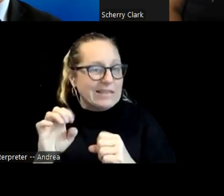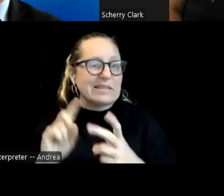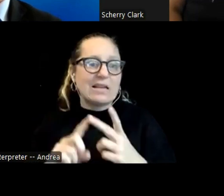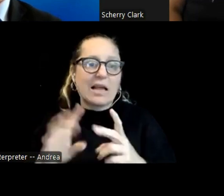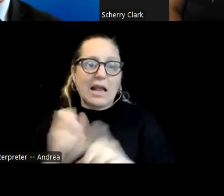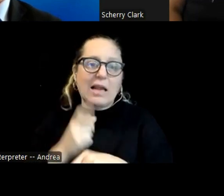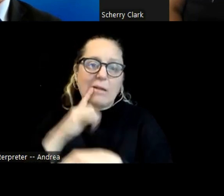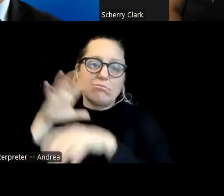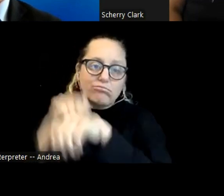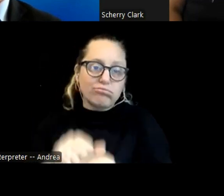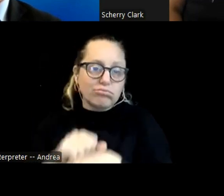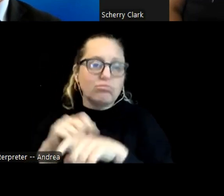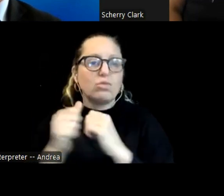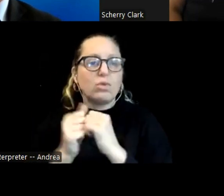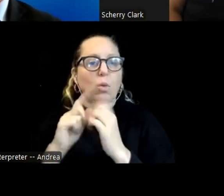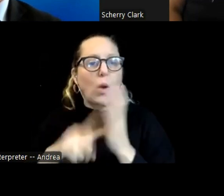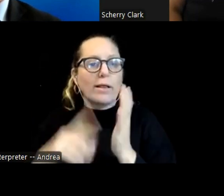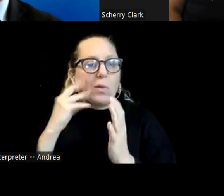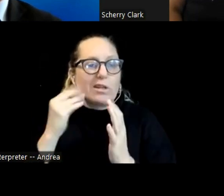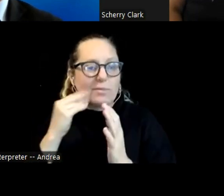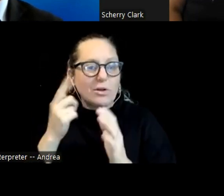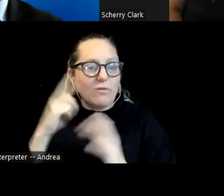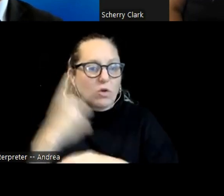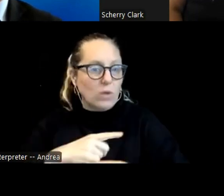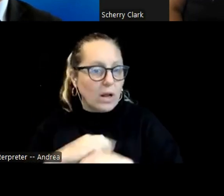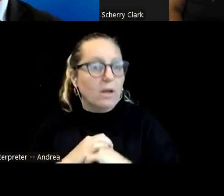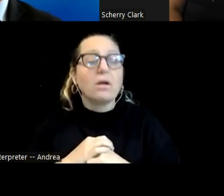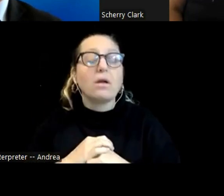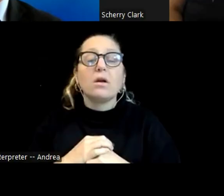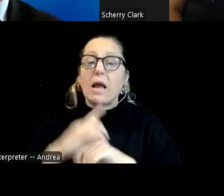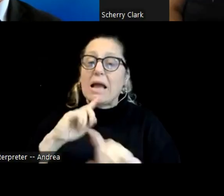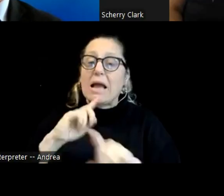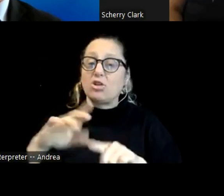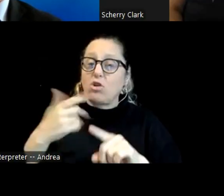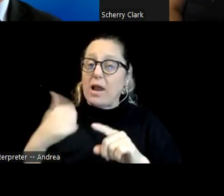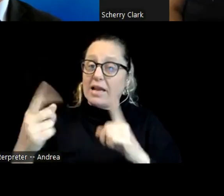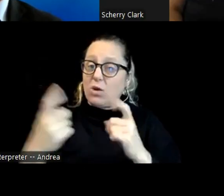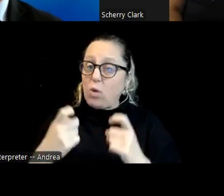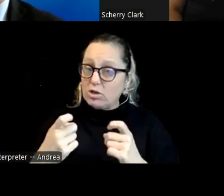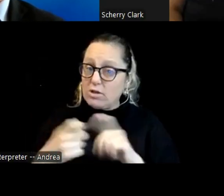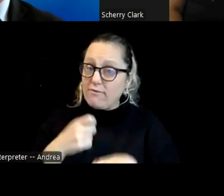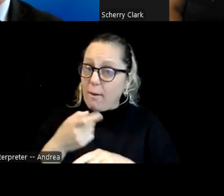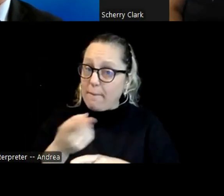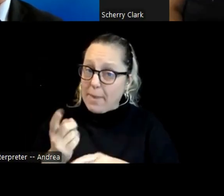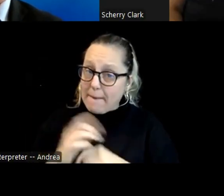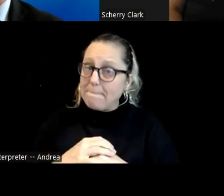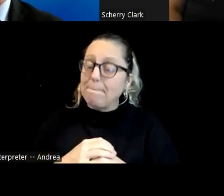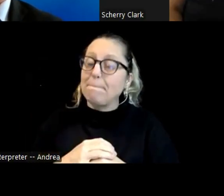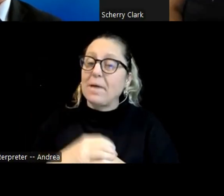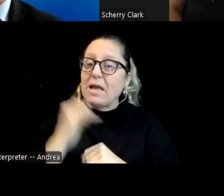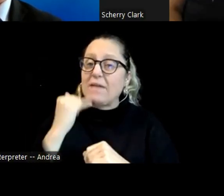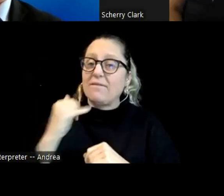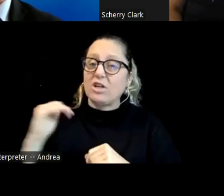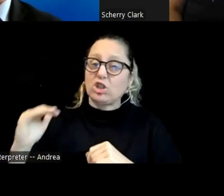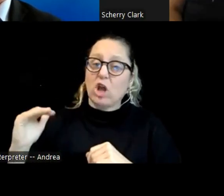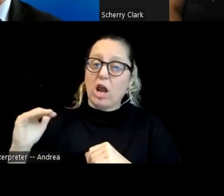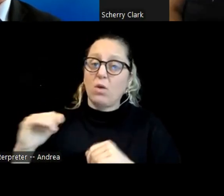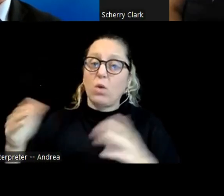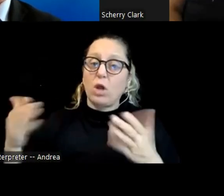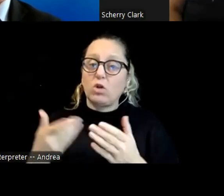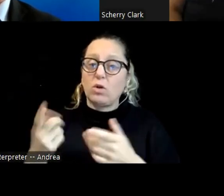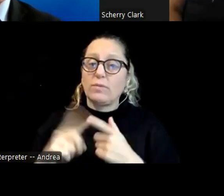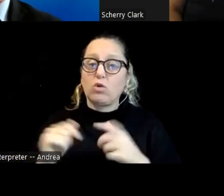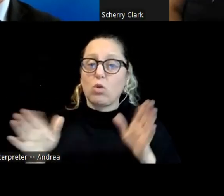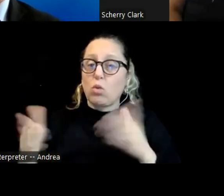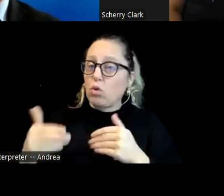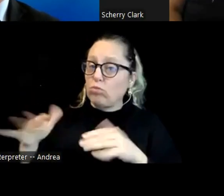to what they're going to experience for the day. Answer any questions that they may have. If it's a child, we kind of introduce them to the